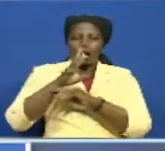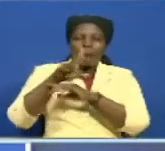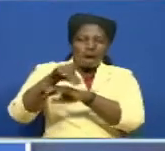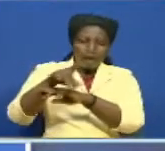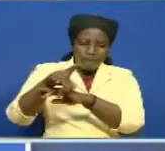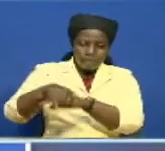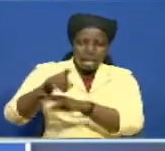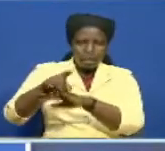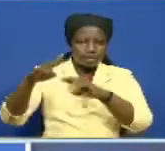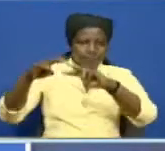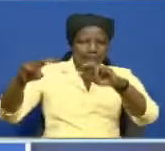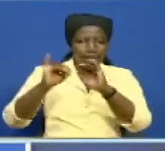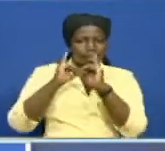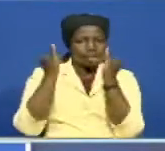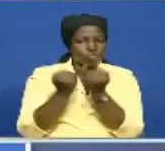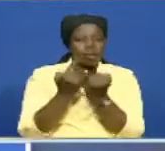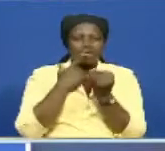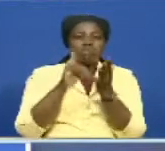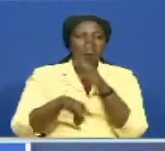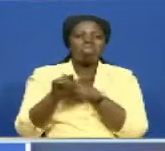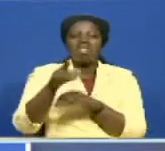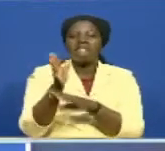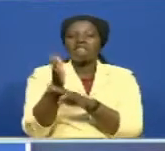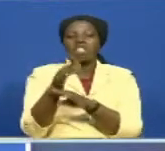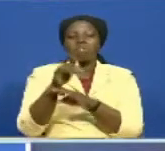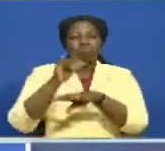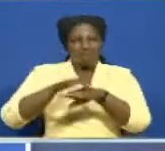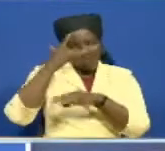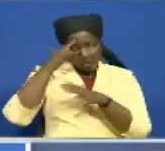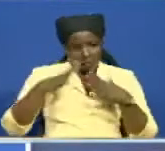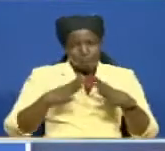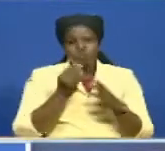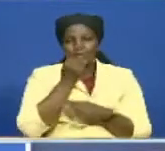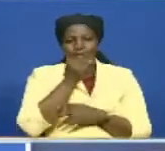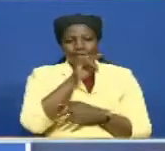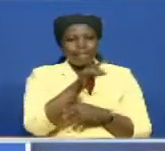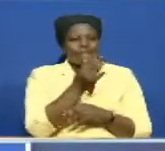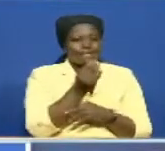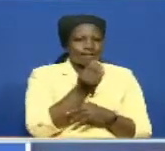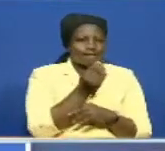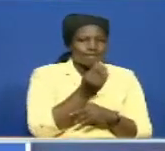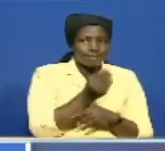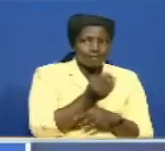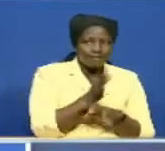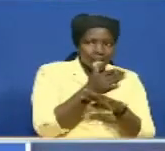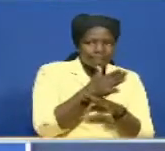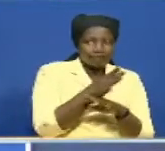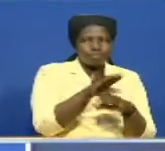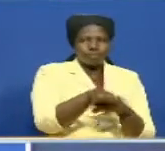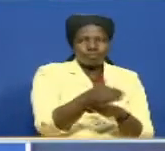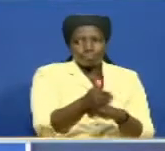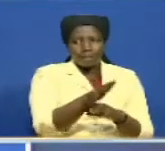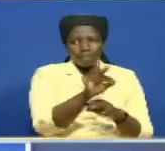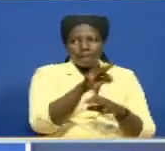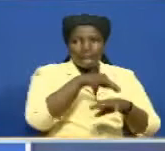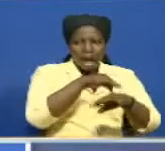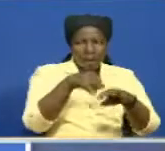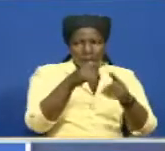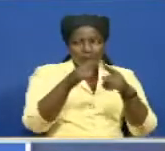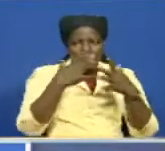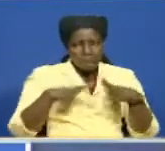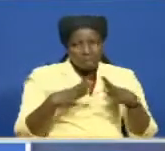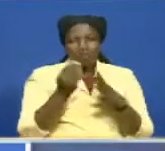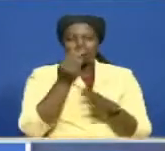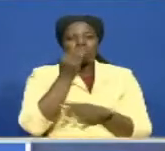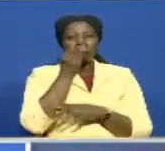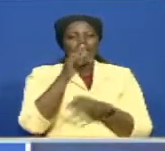human consumption. According to the research, the fish rots within 3 hours, while consumers interviewed had complained of skin rashes after consuming